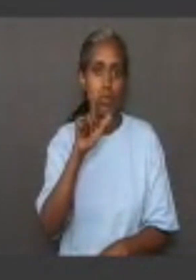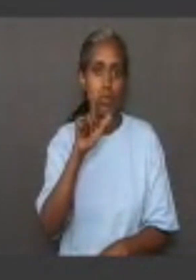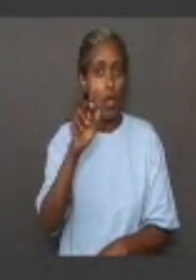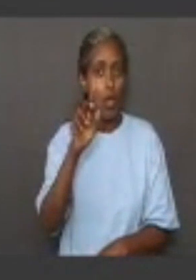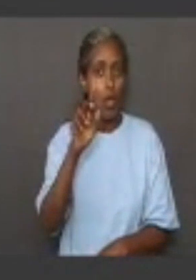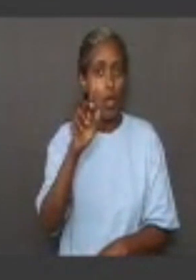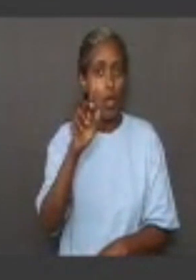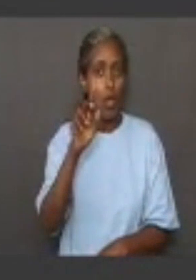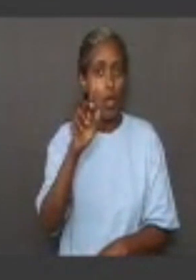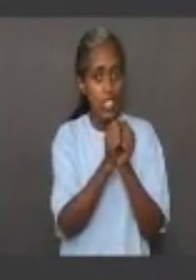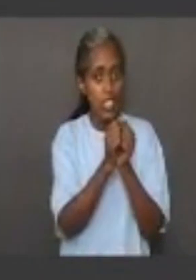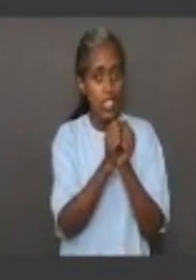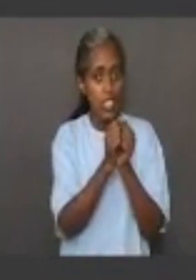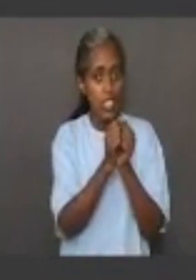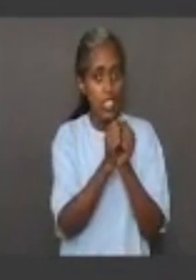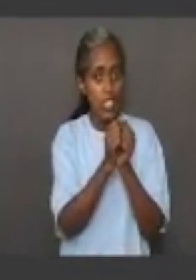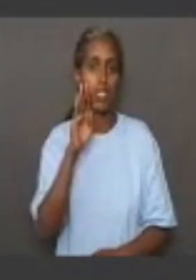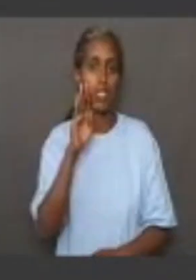B appears.